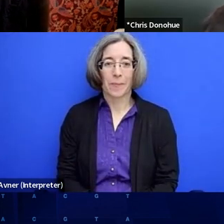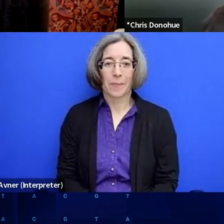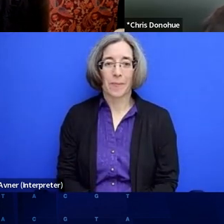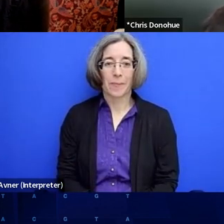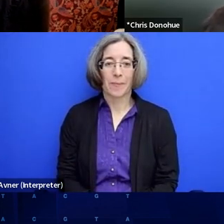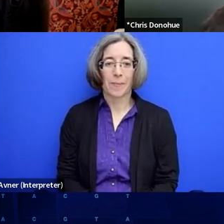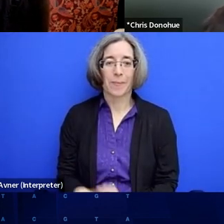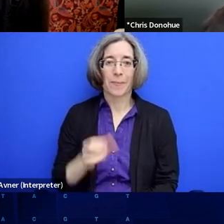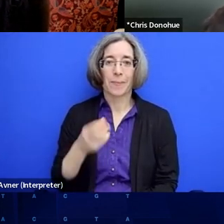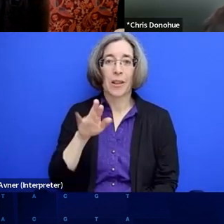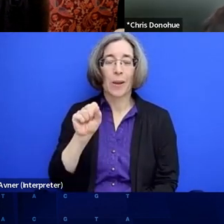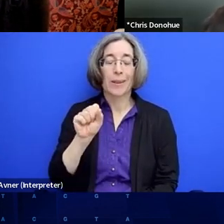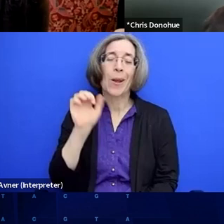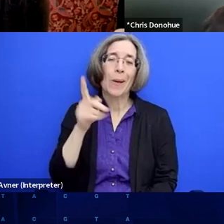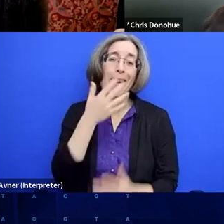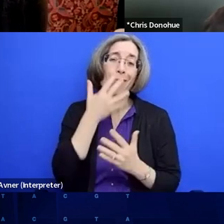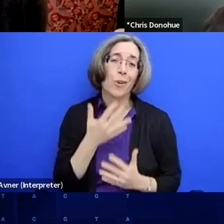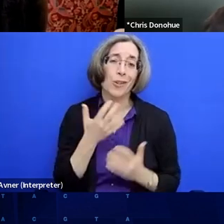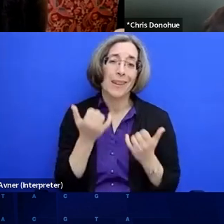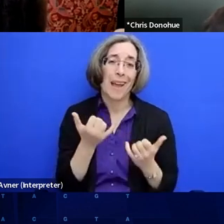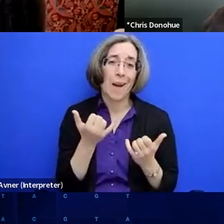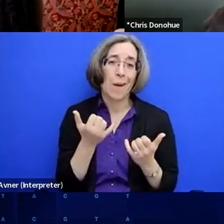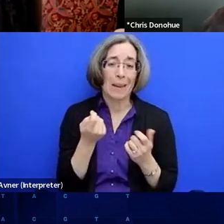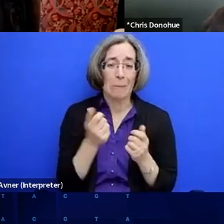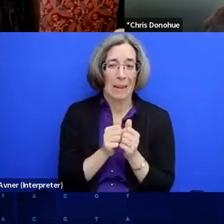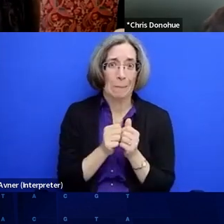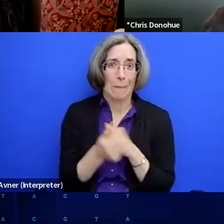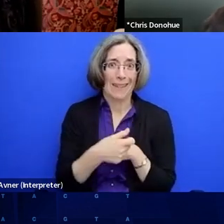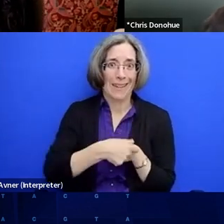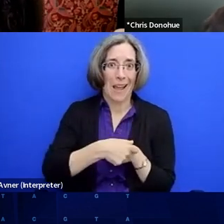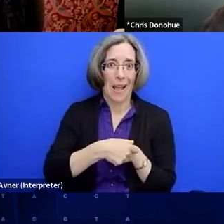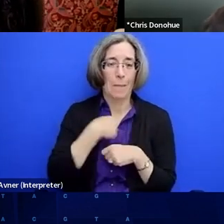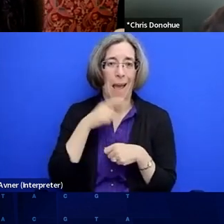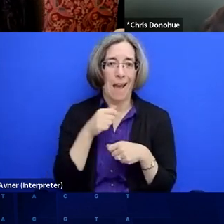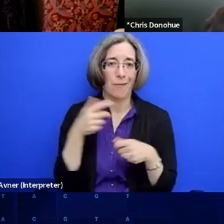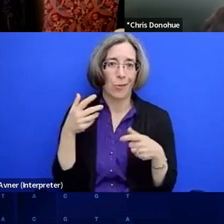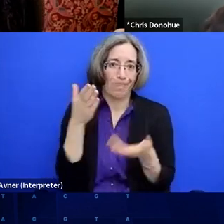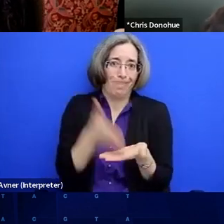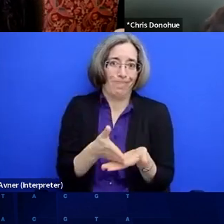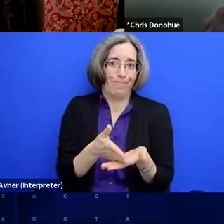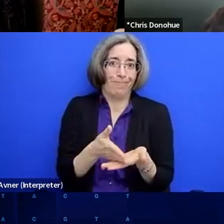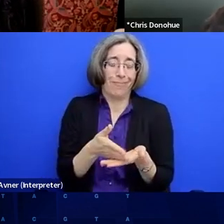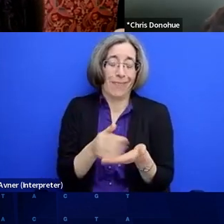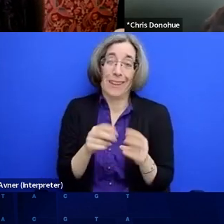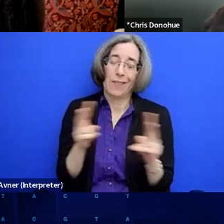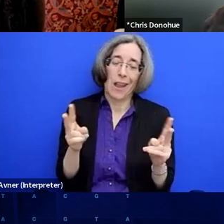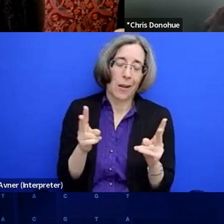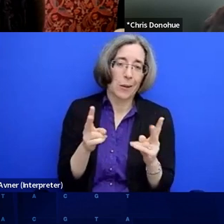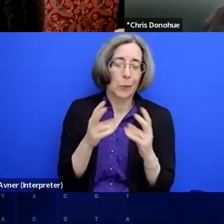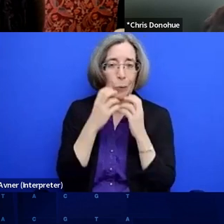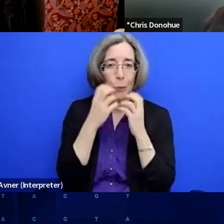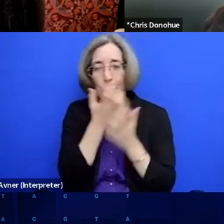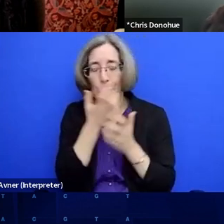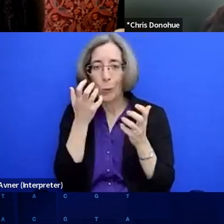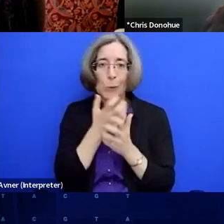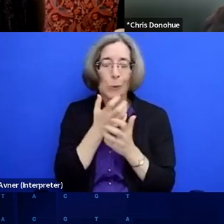Okay, so unfortunately, we are a little bit over time, so I have to end this really rich and impactful discussion.